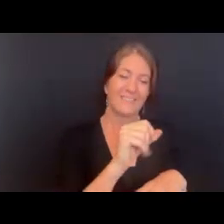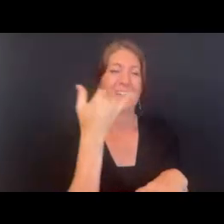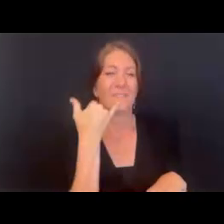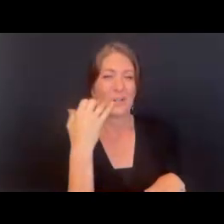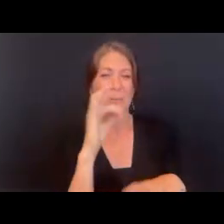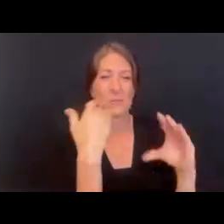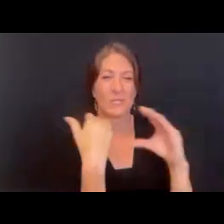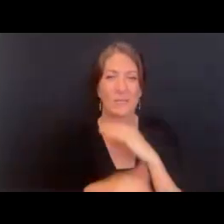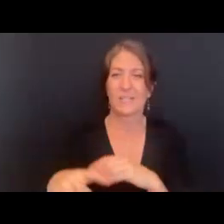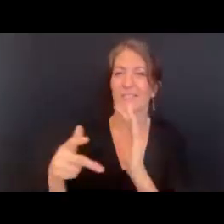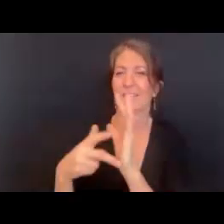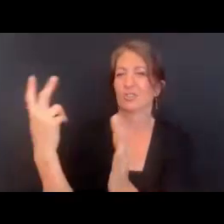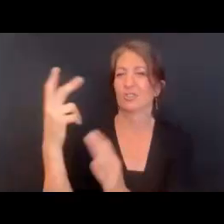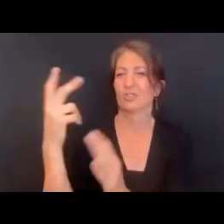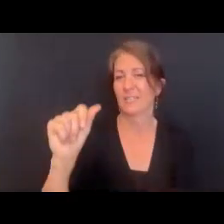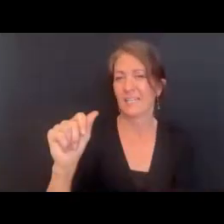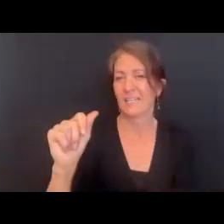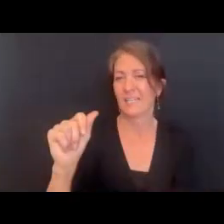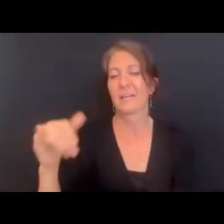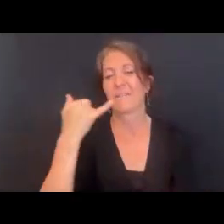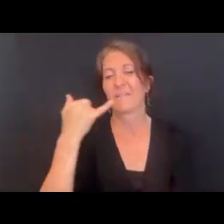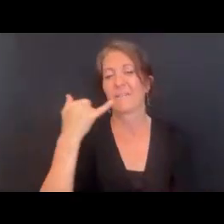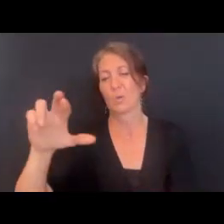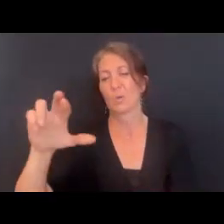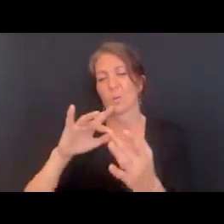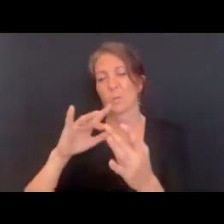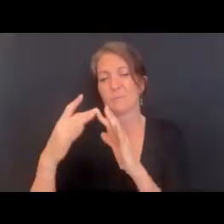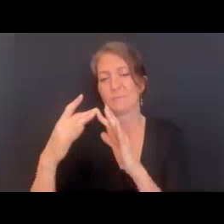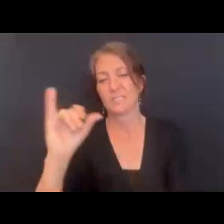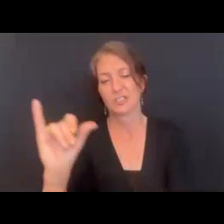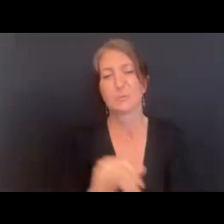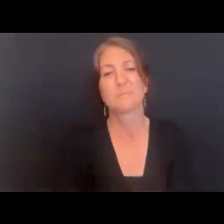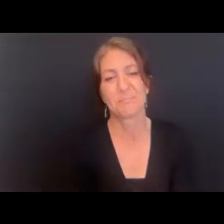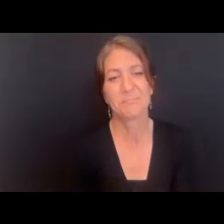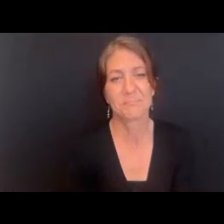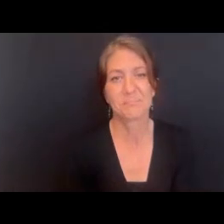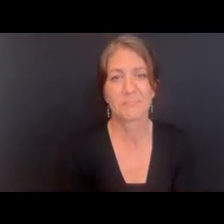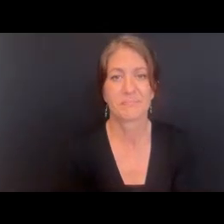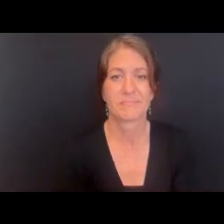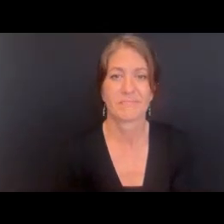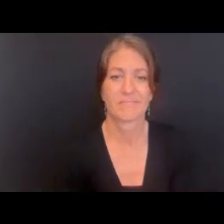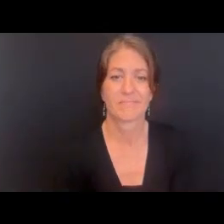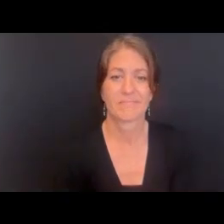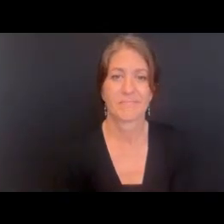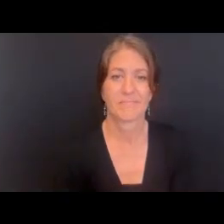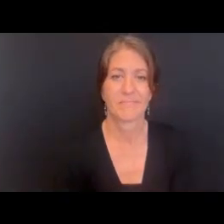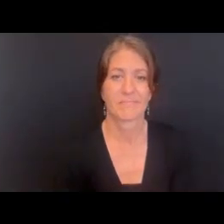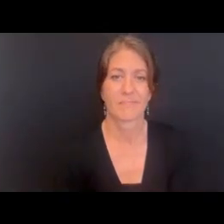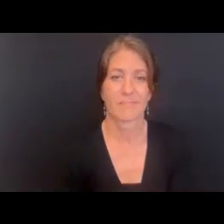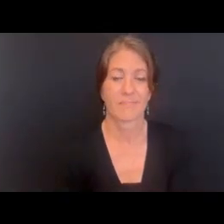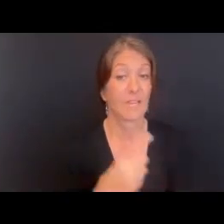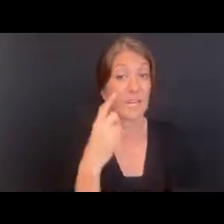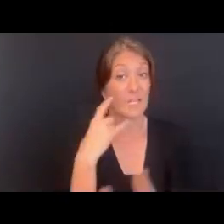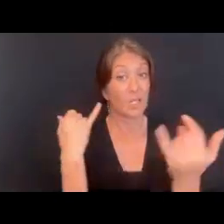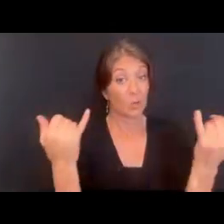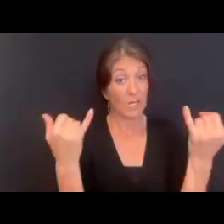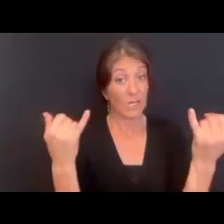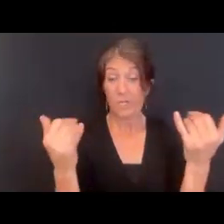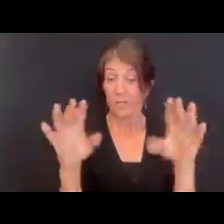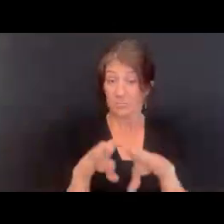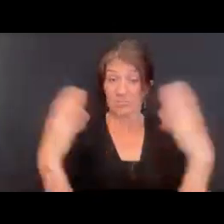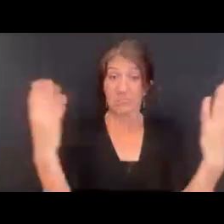or their website as well. And I think at this time, we'd like to open it